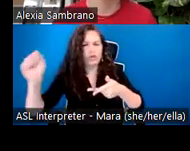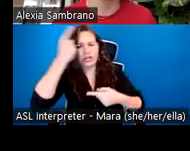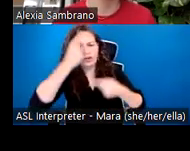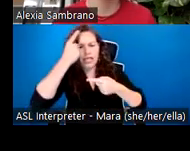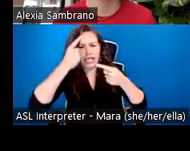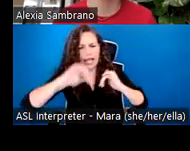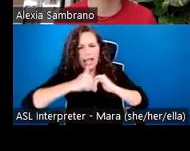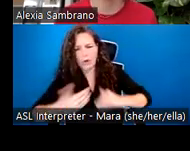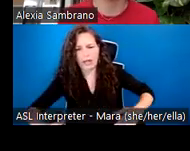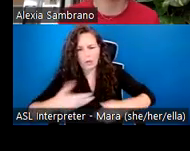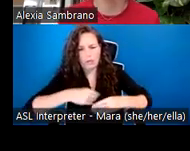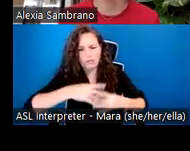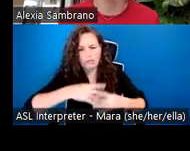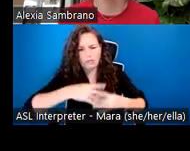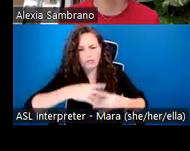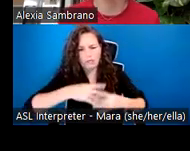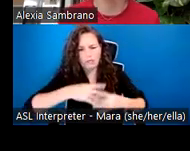LGBTQ+ liberation in our work.